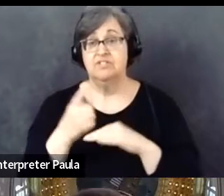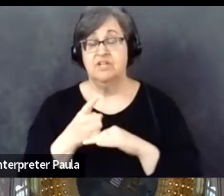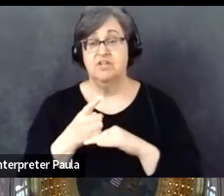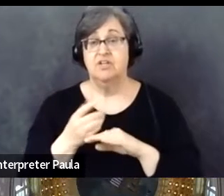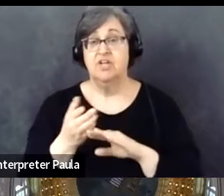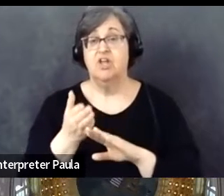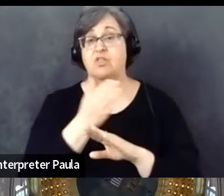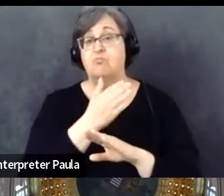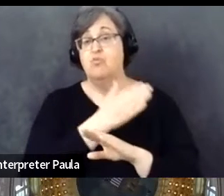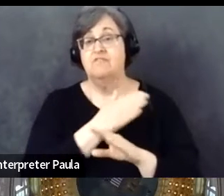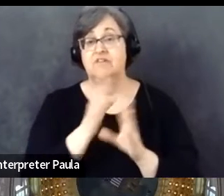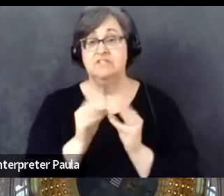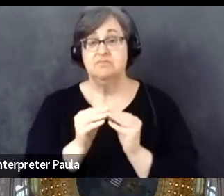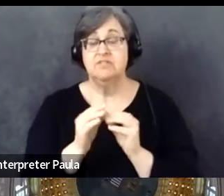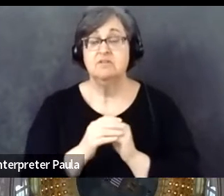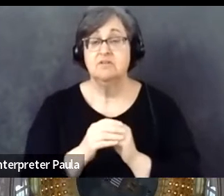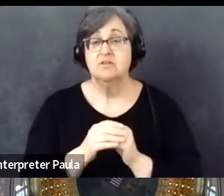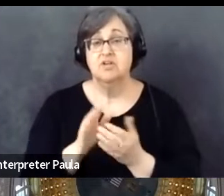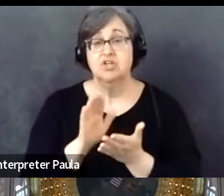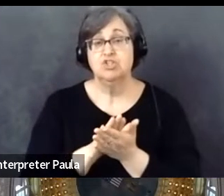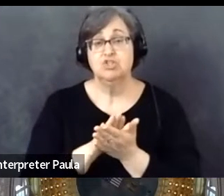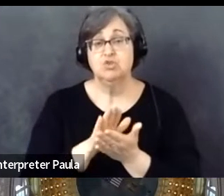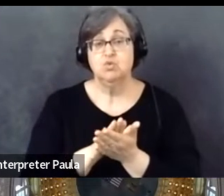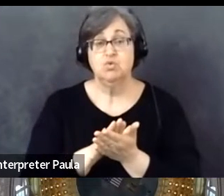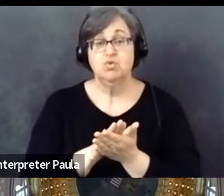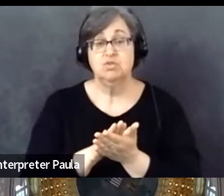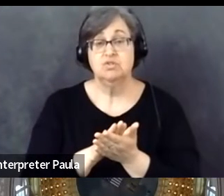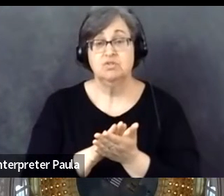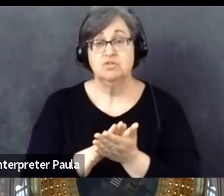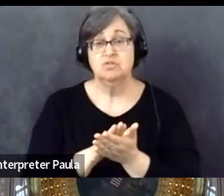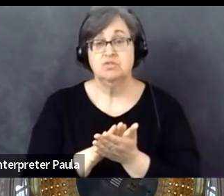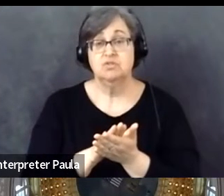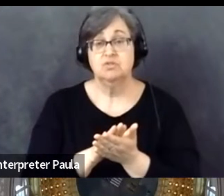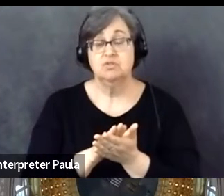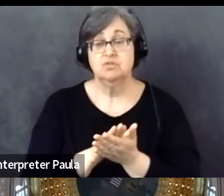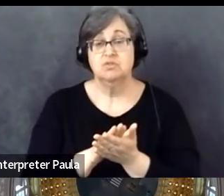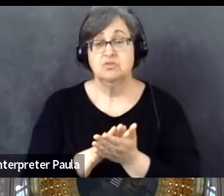in the previous chats, I think that schools are